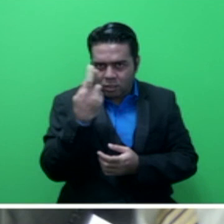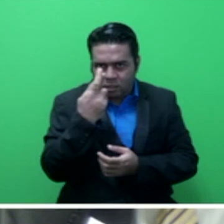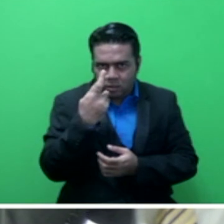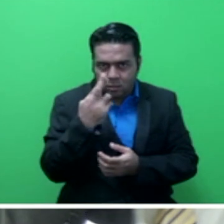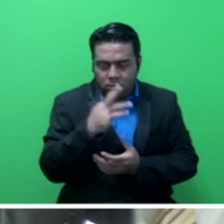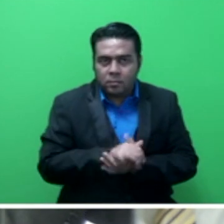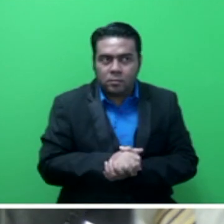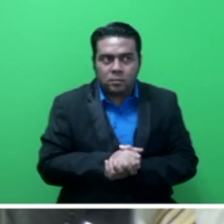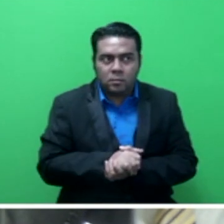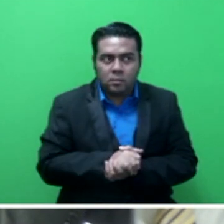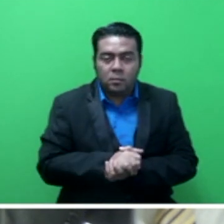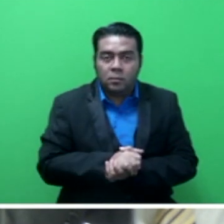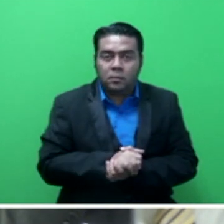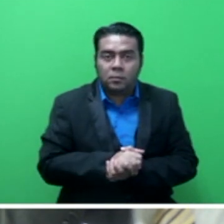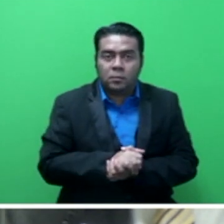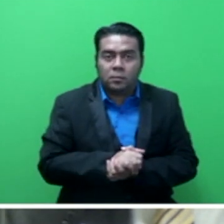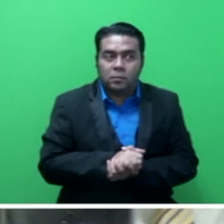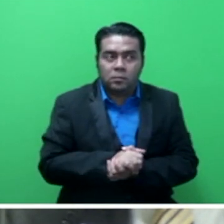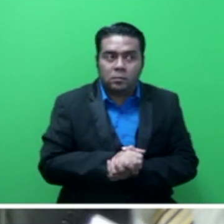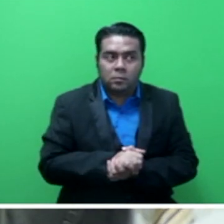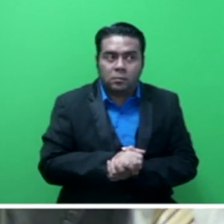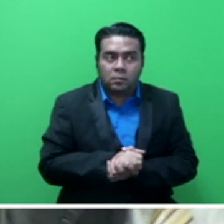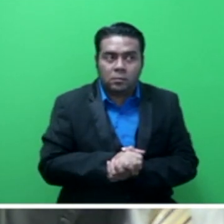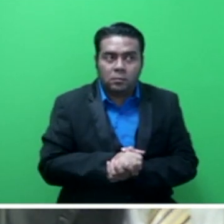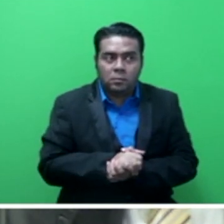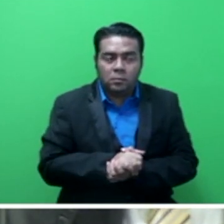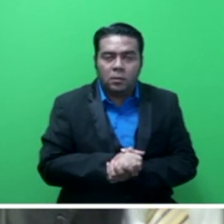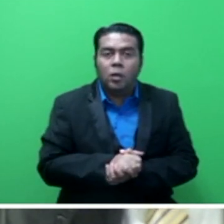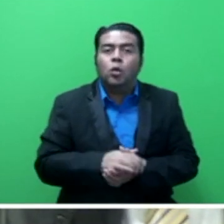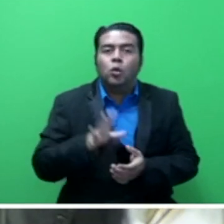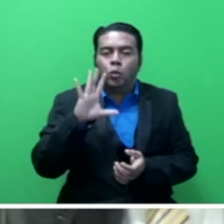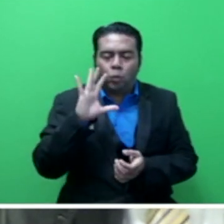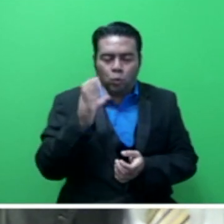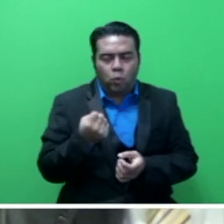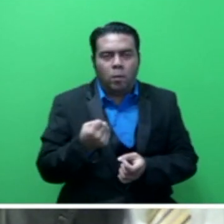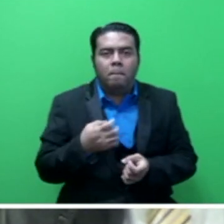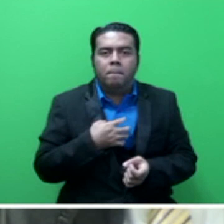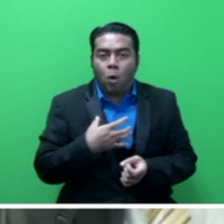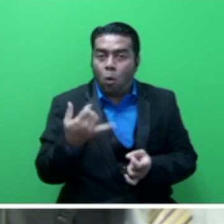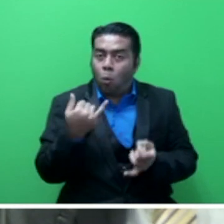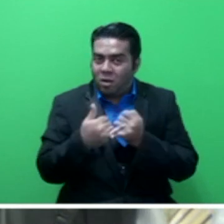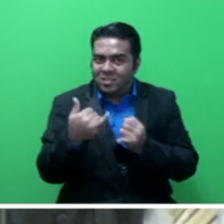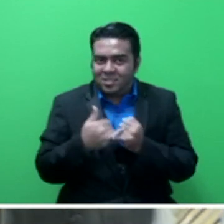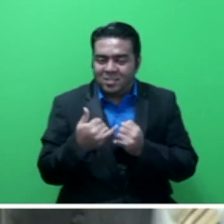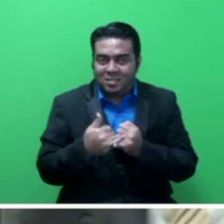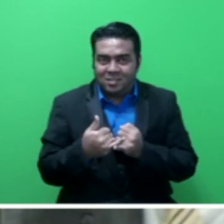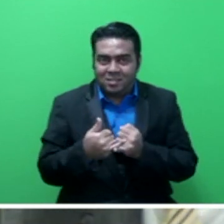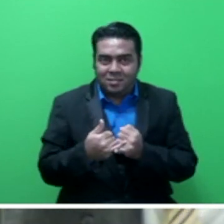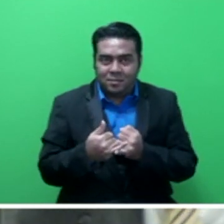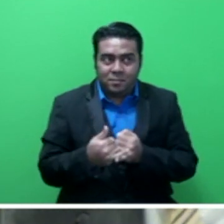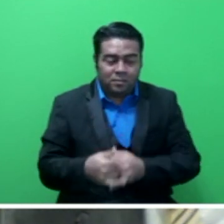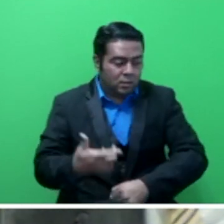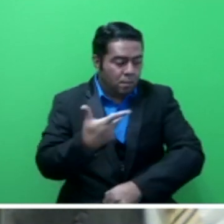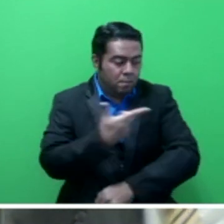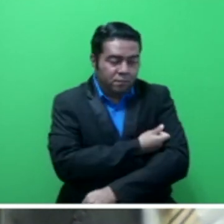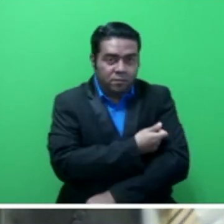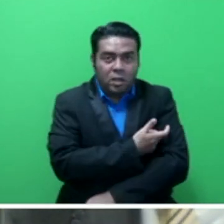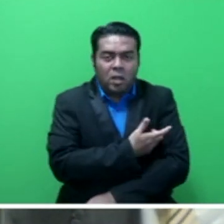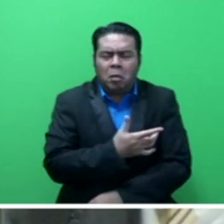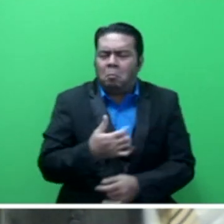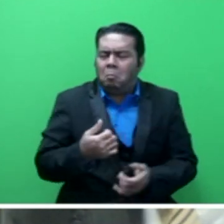be seriously injured by vaccine-preventable disease than by vaccine. For example, tetanus can cause extreme